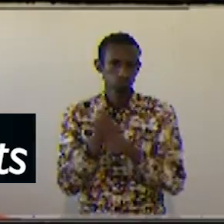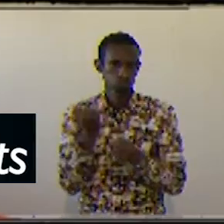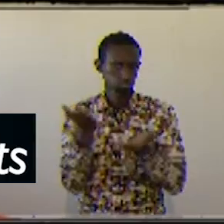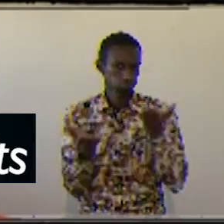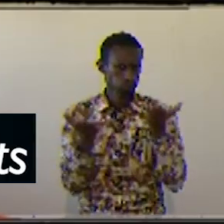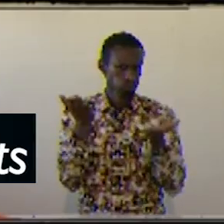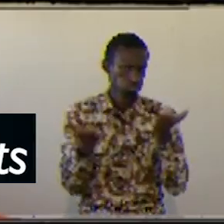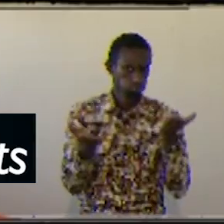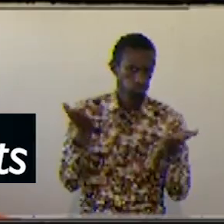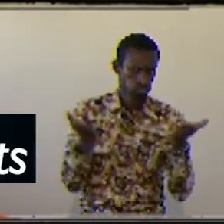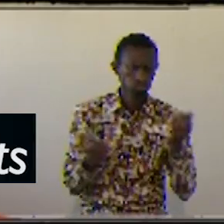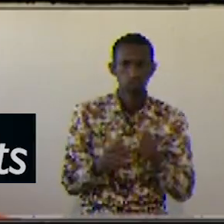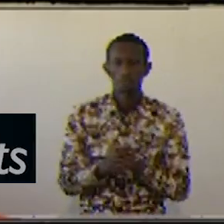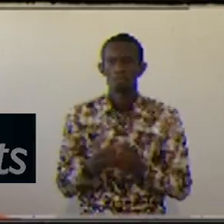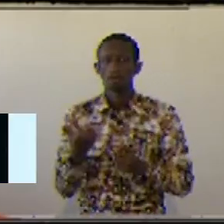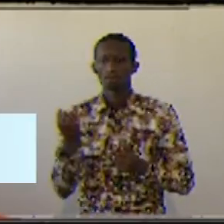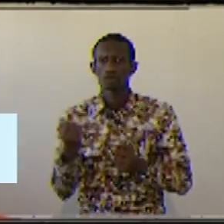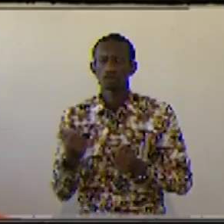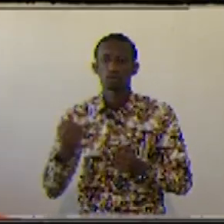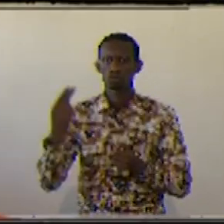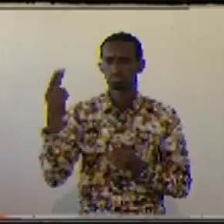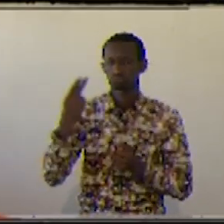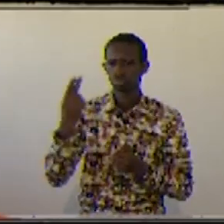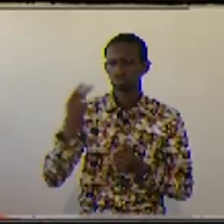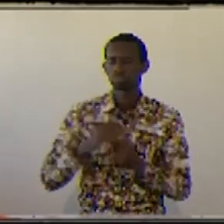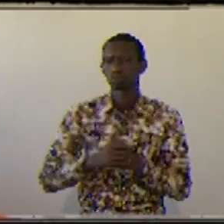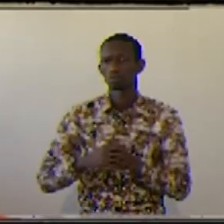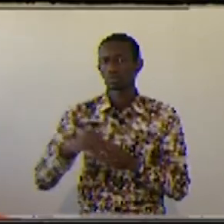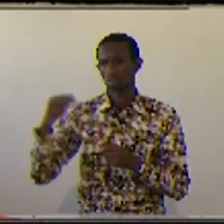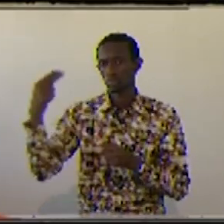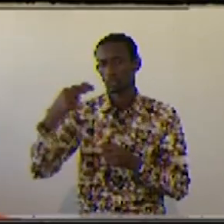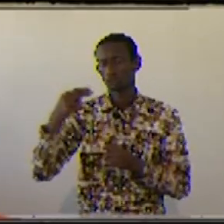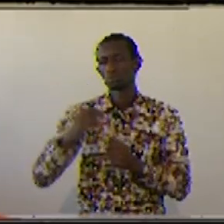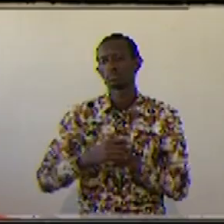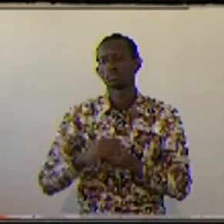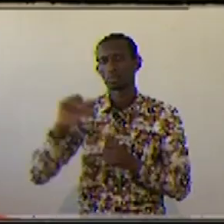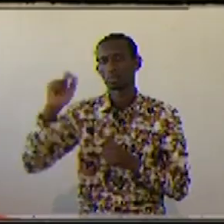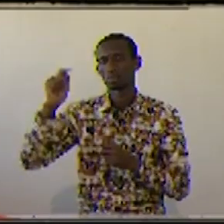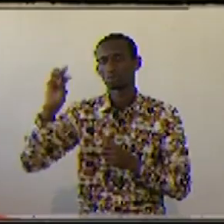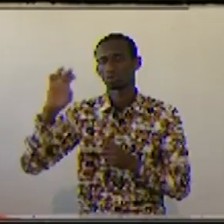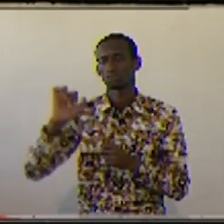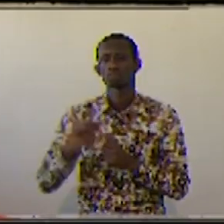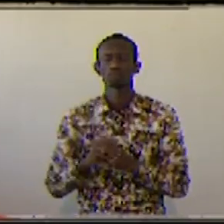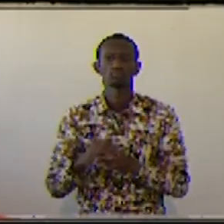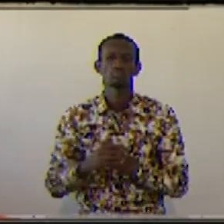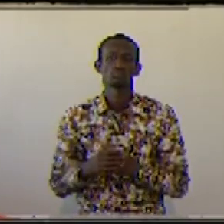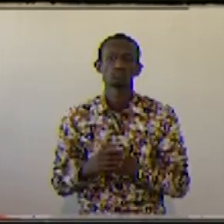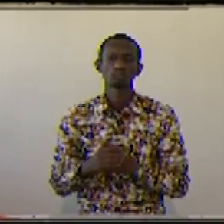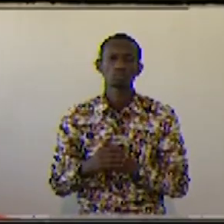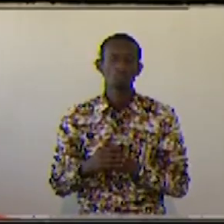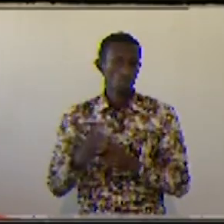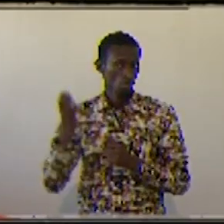have 2 hydrogen atoms and 2 nitrate ions. And on the